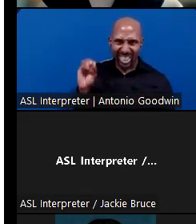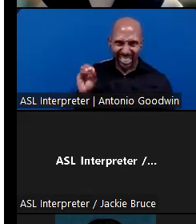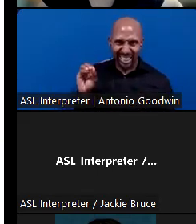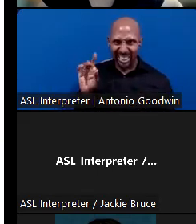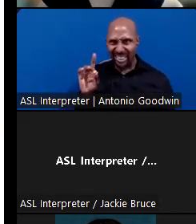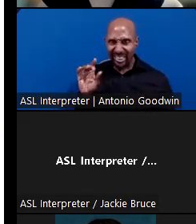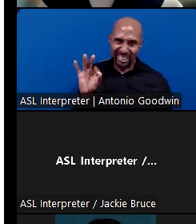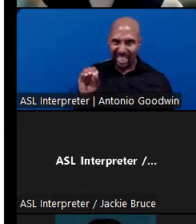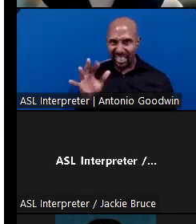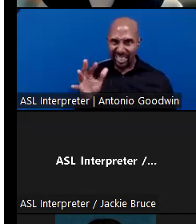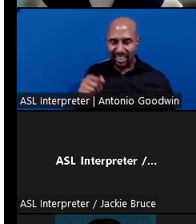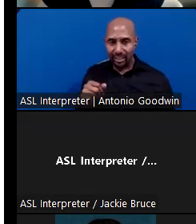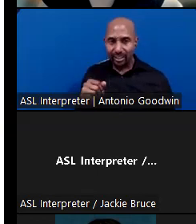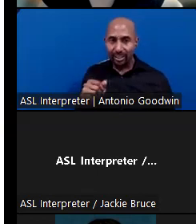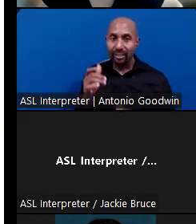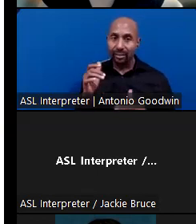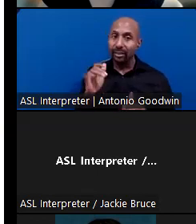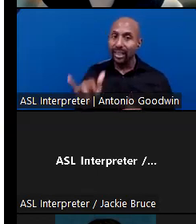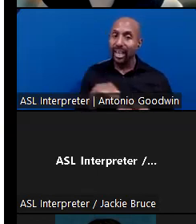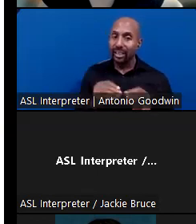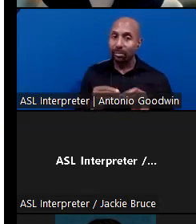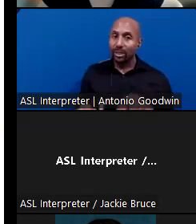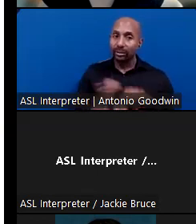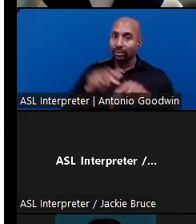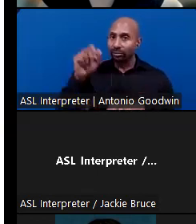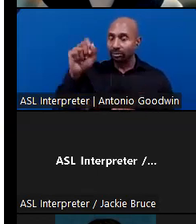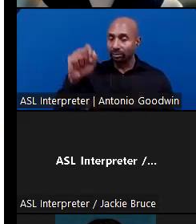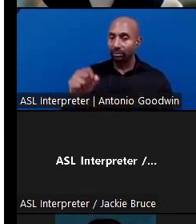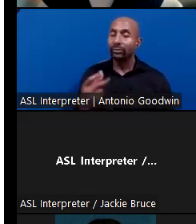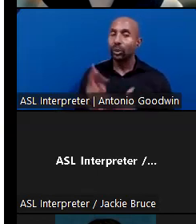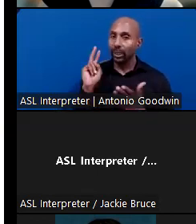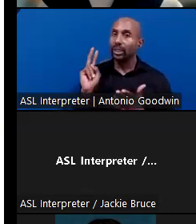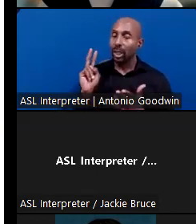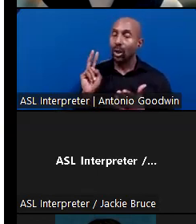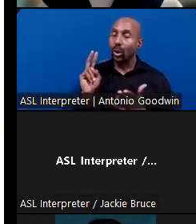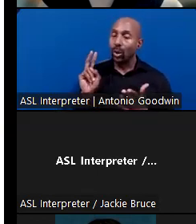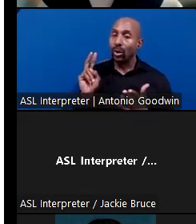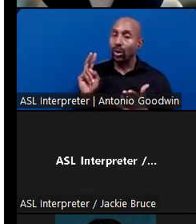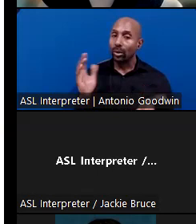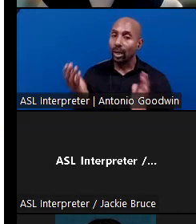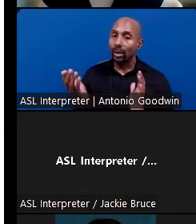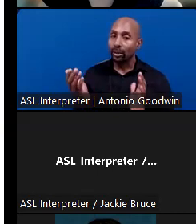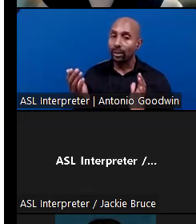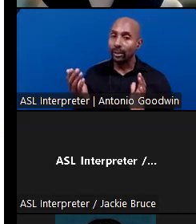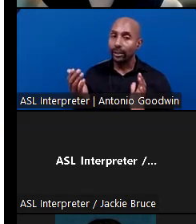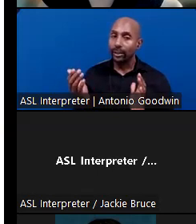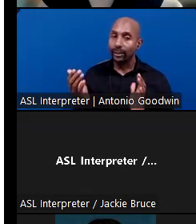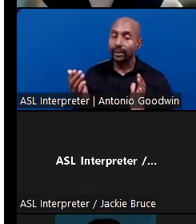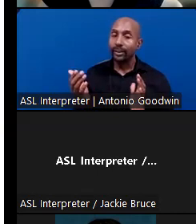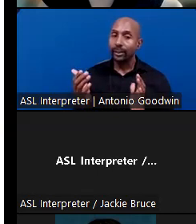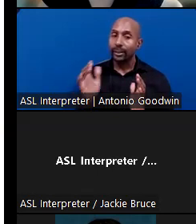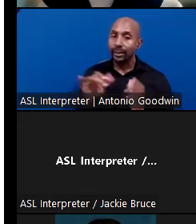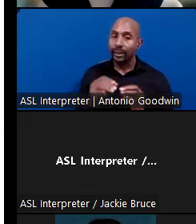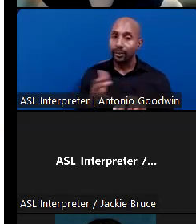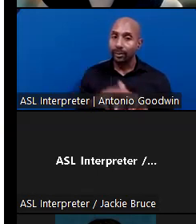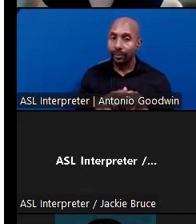So the number is definitely increasing. And that said, compared to other cities, our rates are